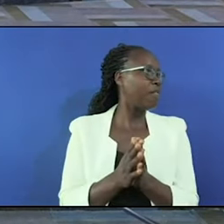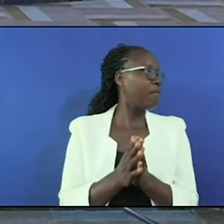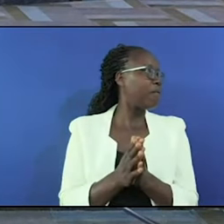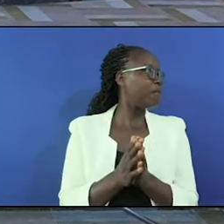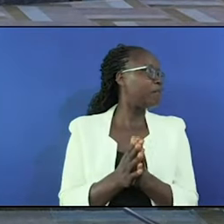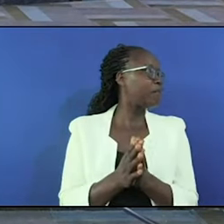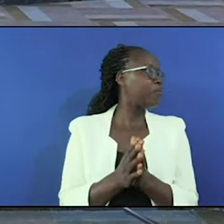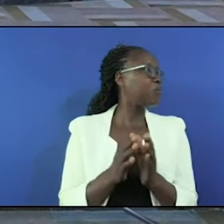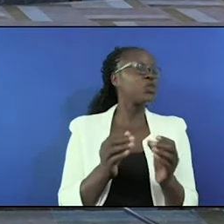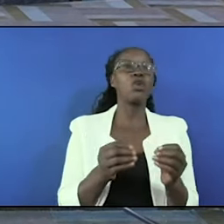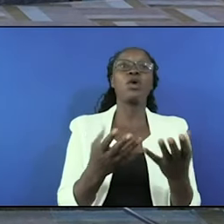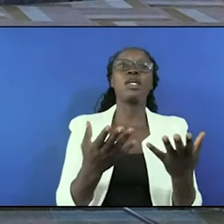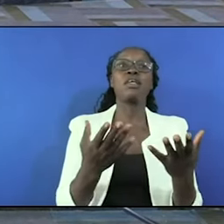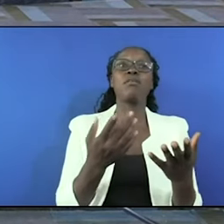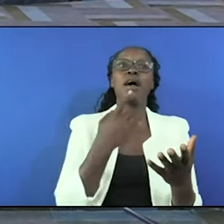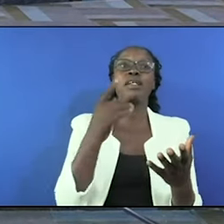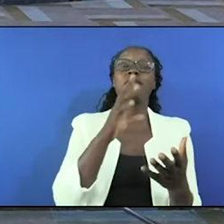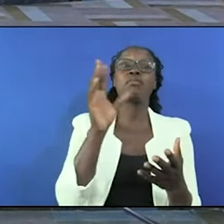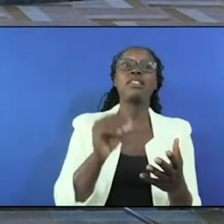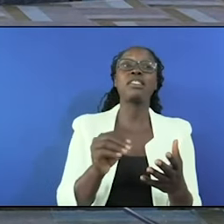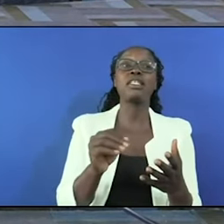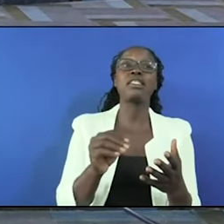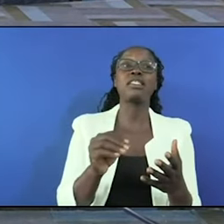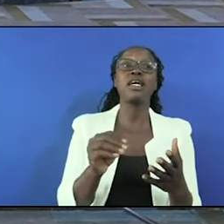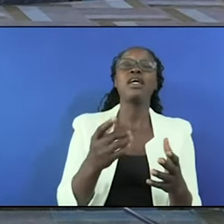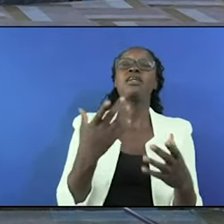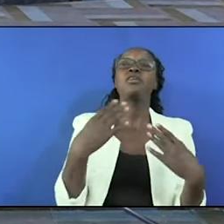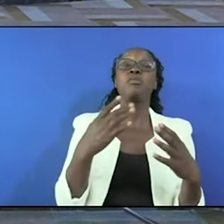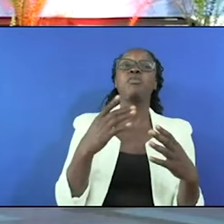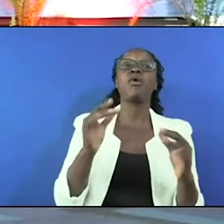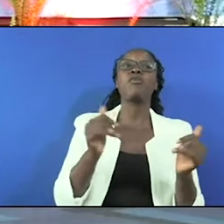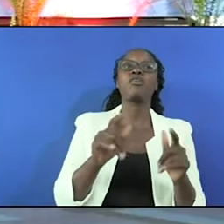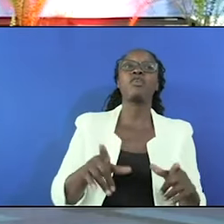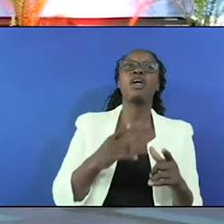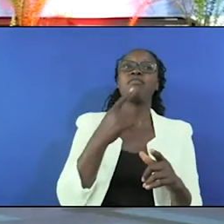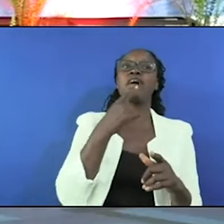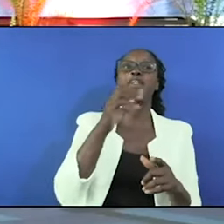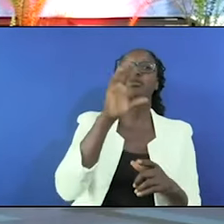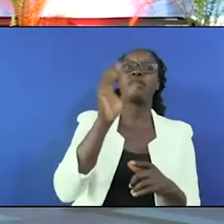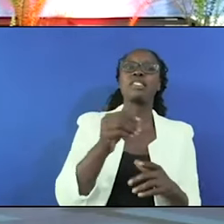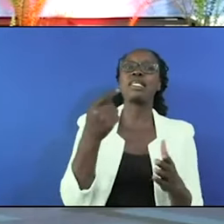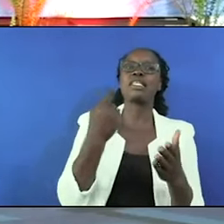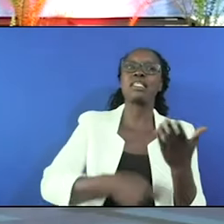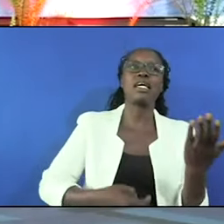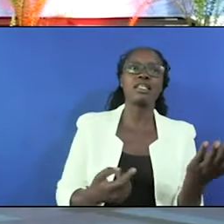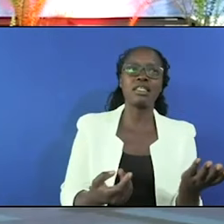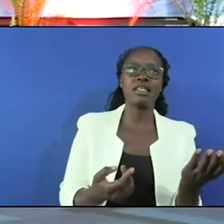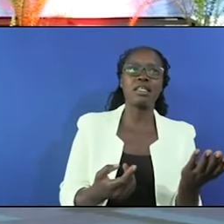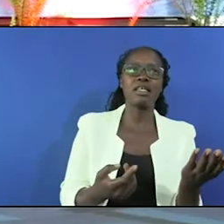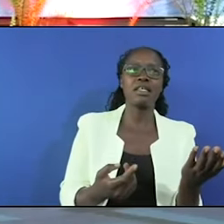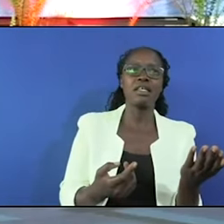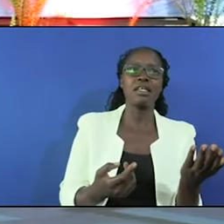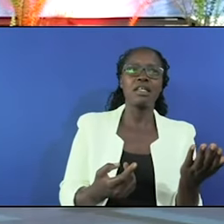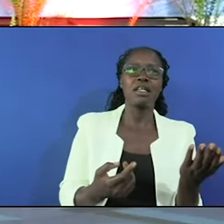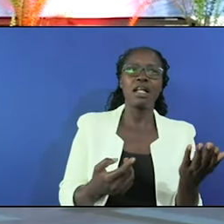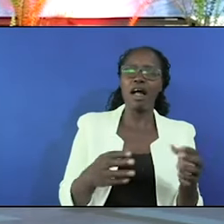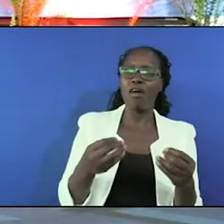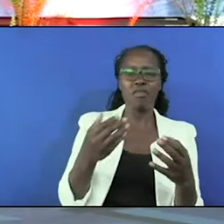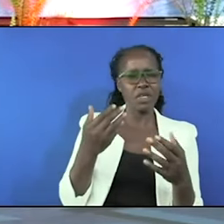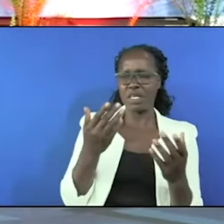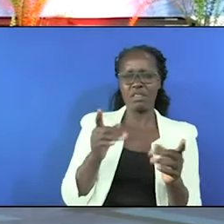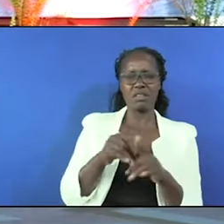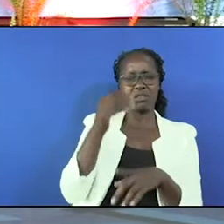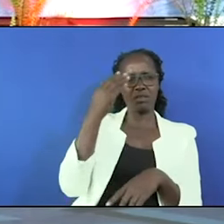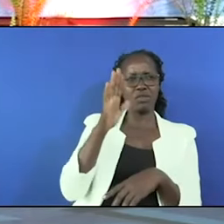If you were giving your tithes 100% to you, people of New Life, 100%. Tight. I'm not even going to the offering.